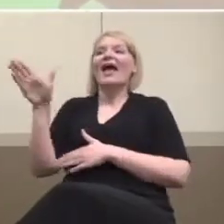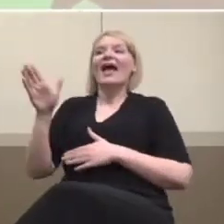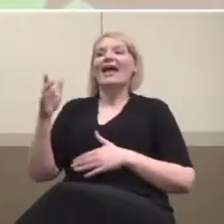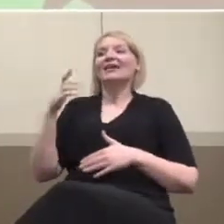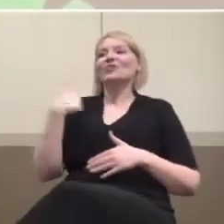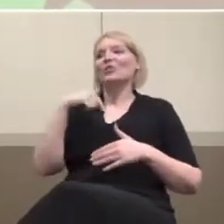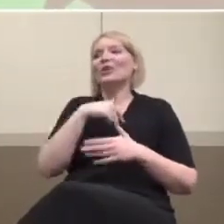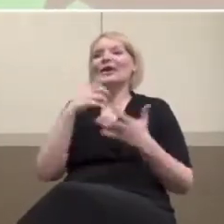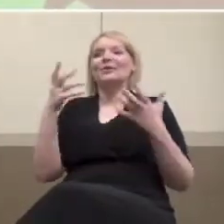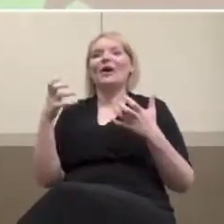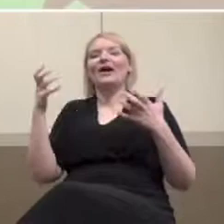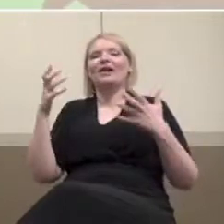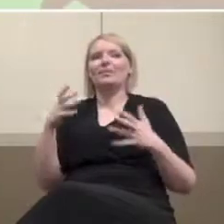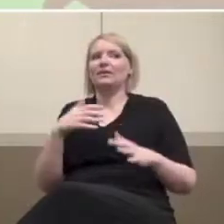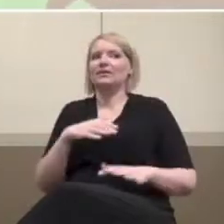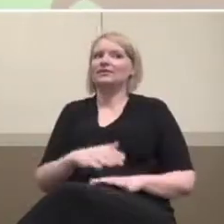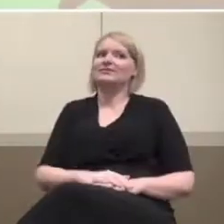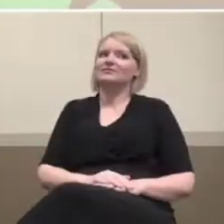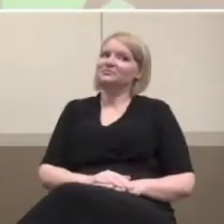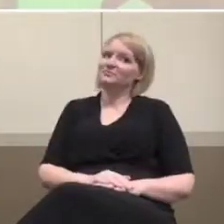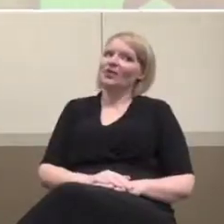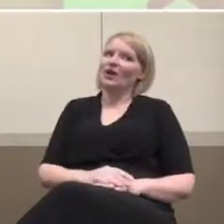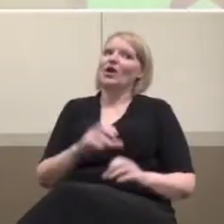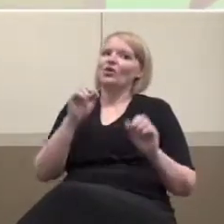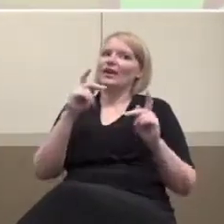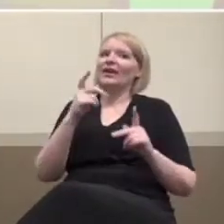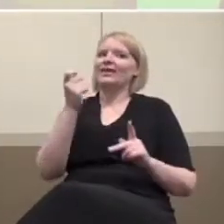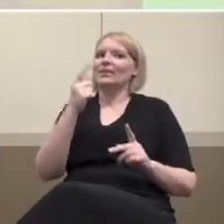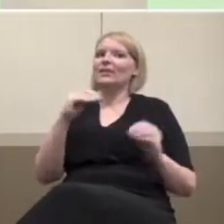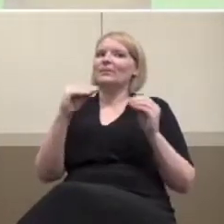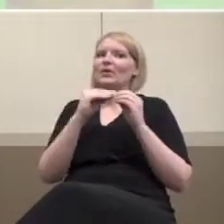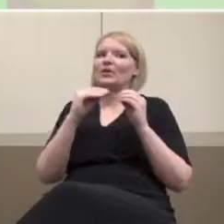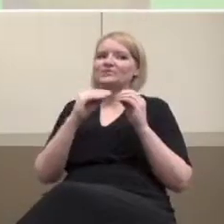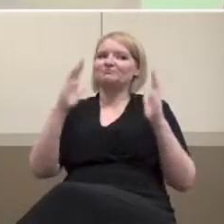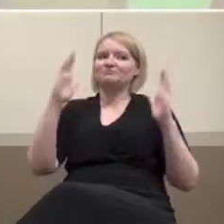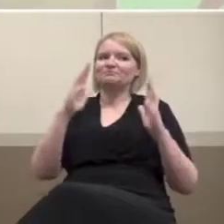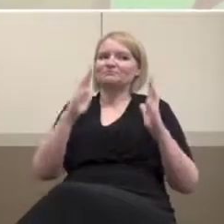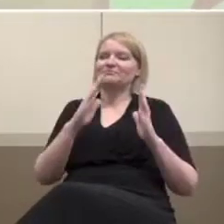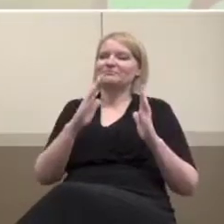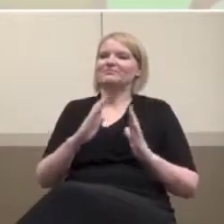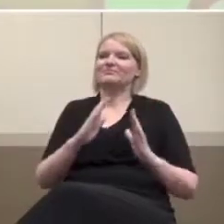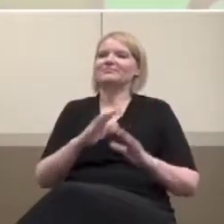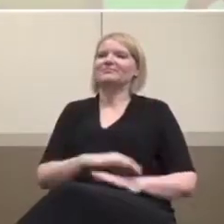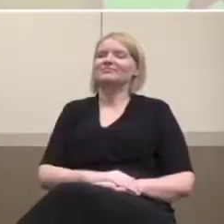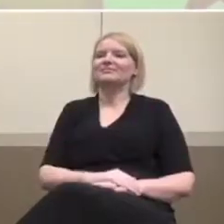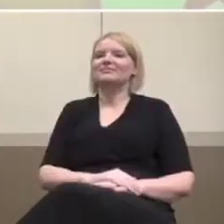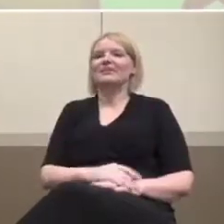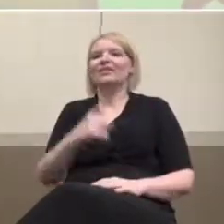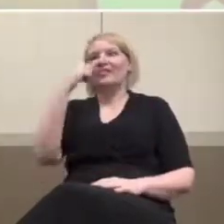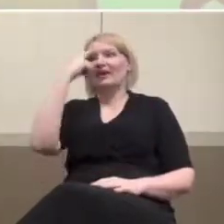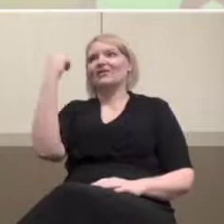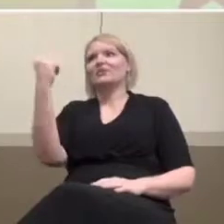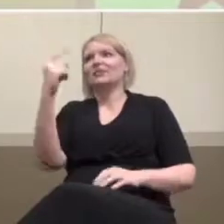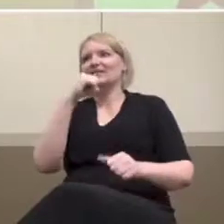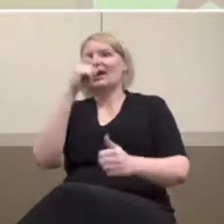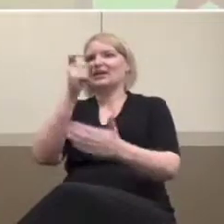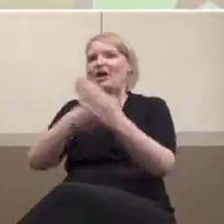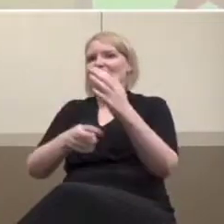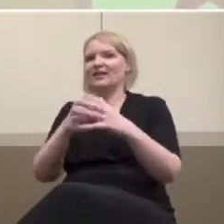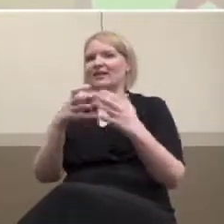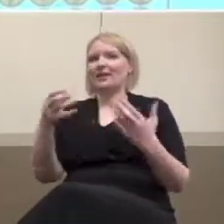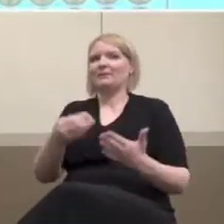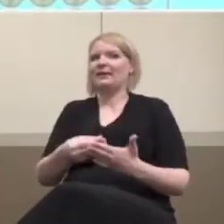go here. I'm like, let's think of something that you can, let's think of something that doesn't cost that much